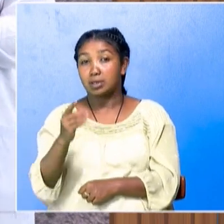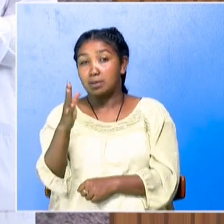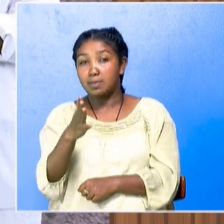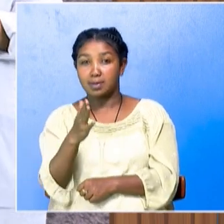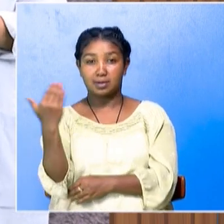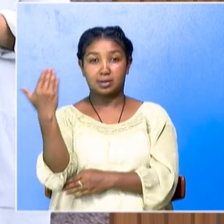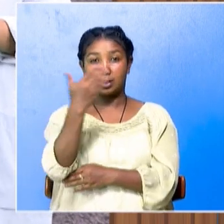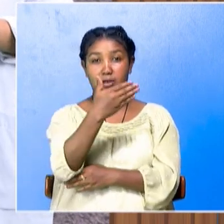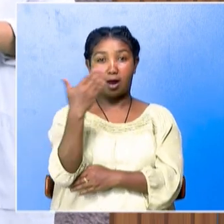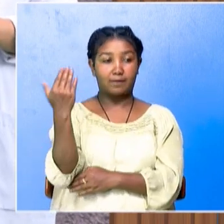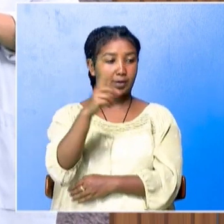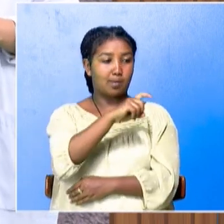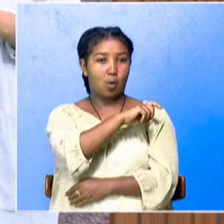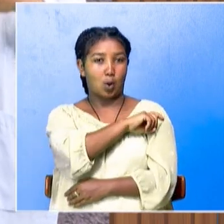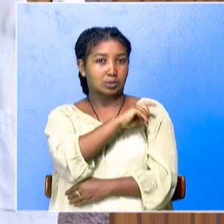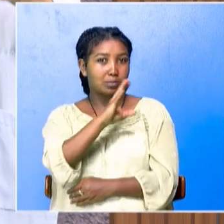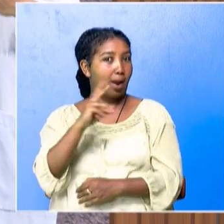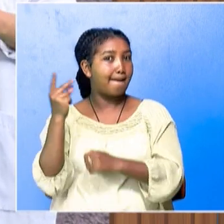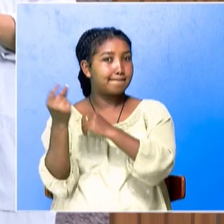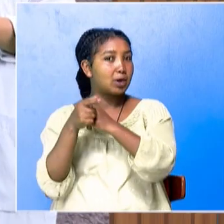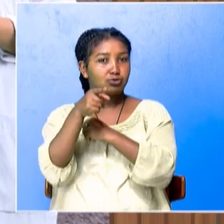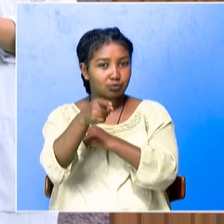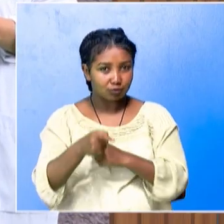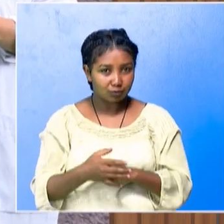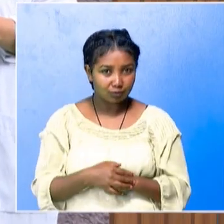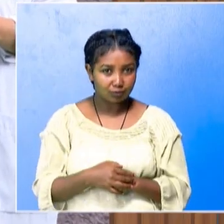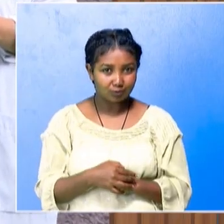maybe the traffic police may punish you